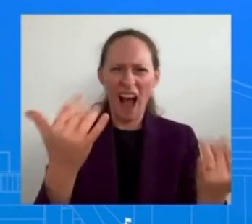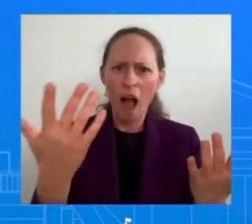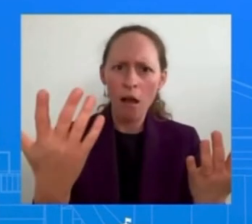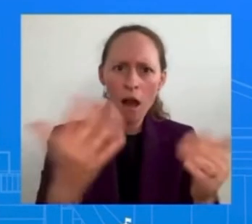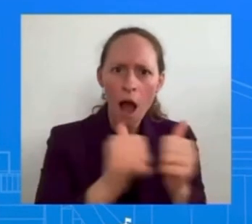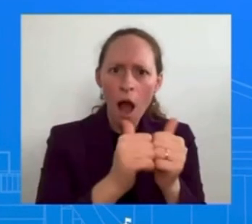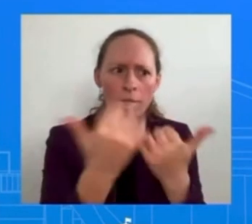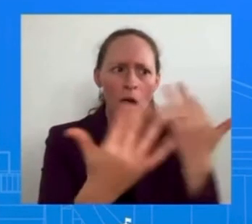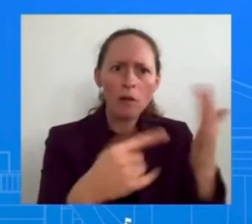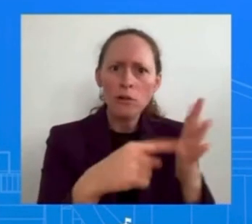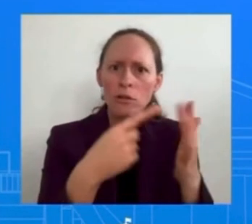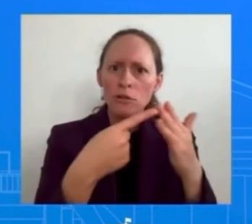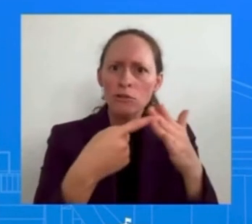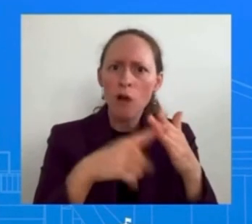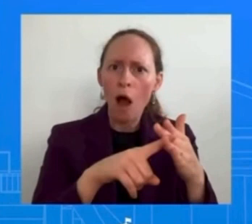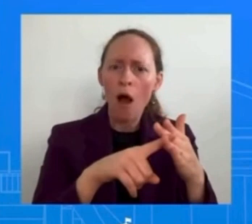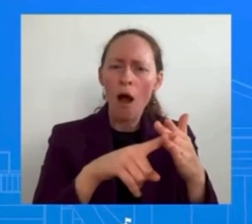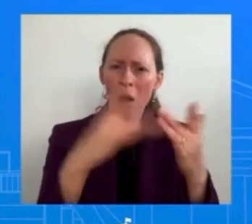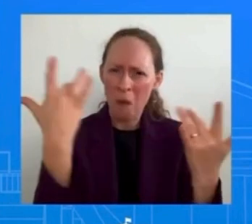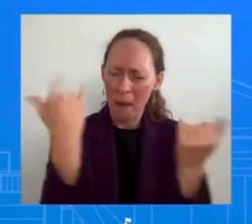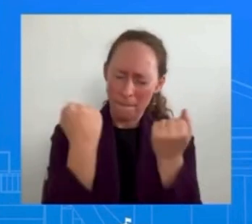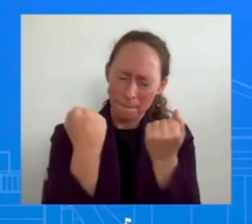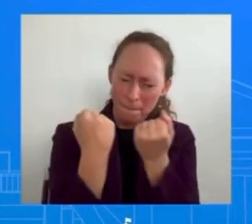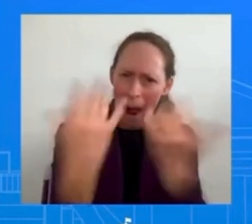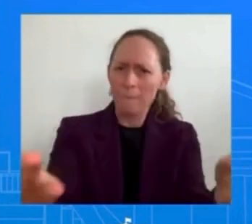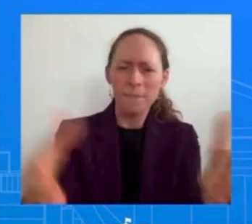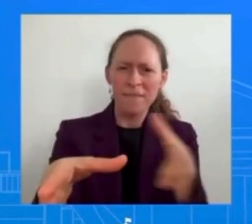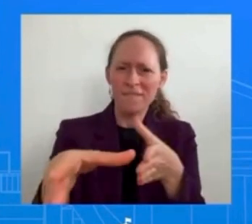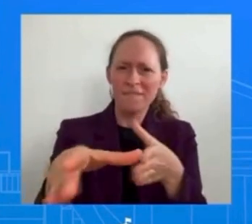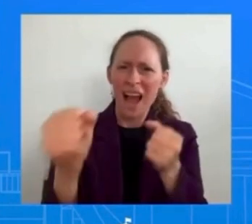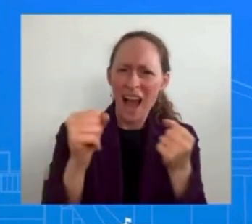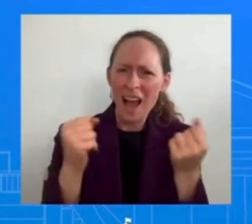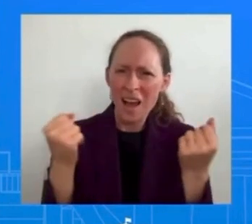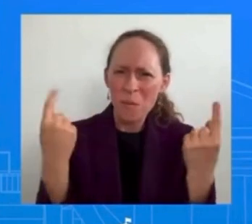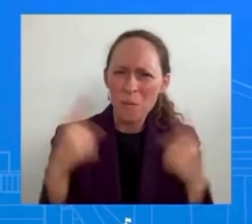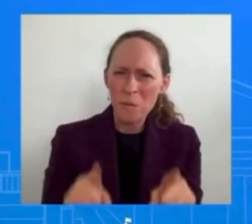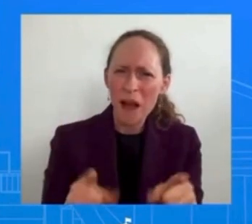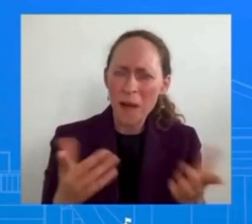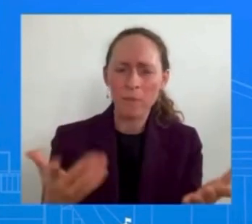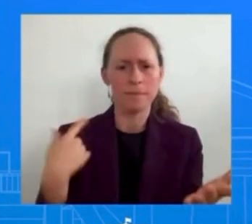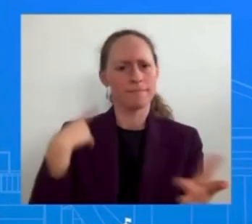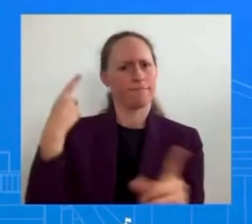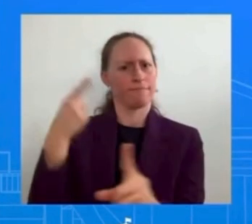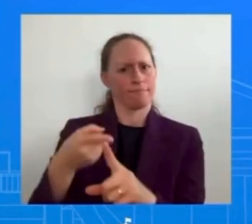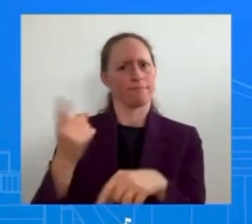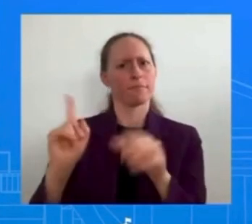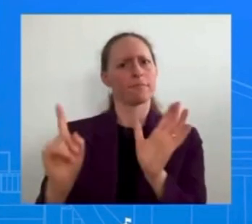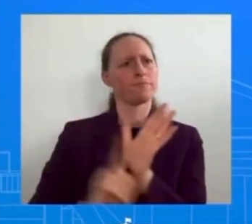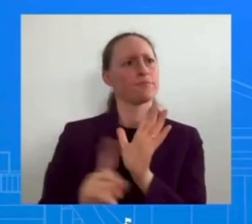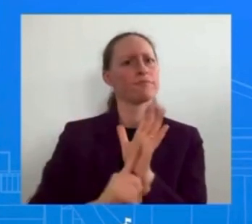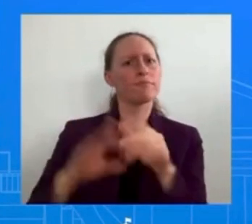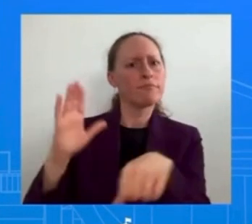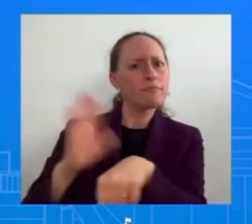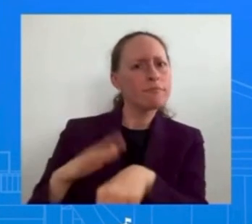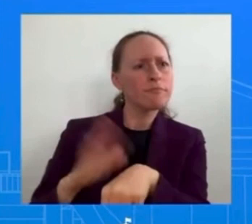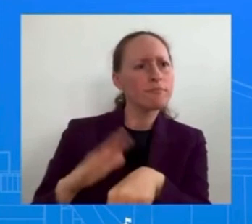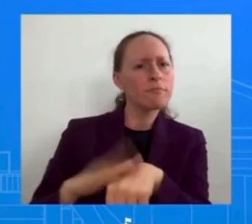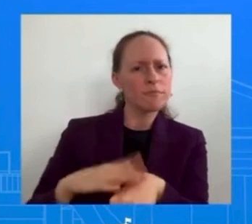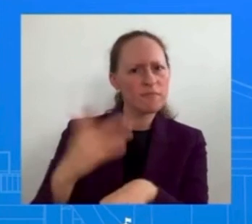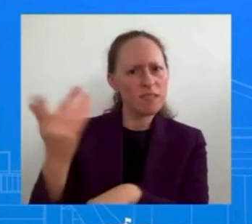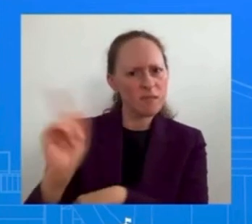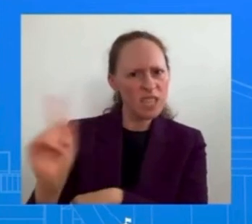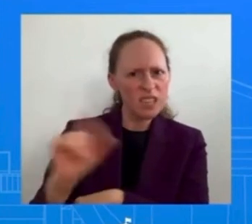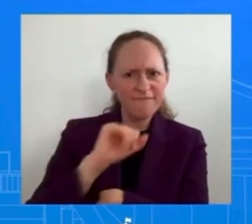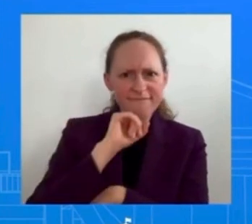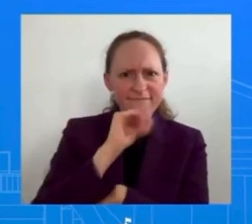questions about the sirens that went off and also about faults in the utility grids. In your conversations with the president and in his conversations that